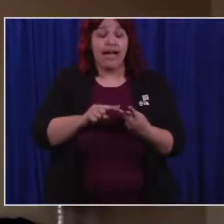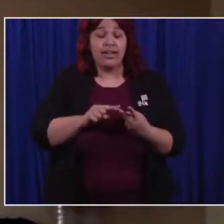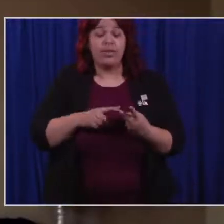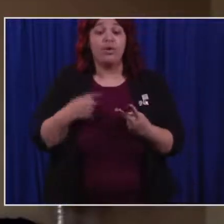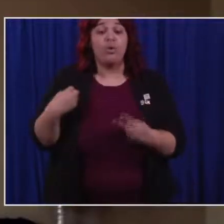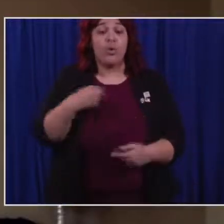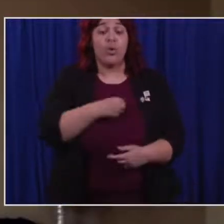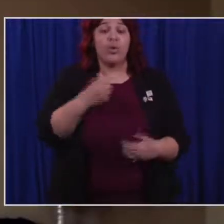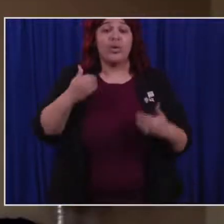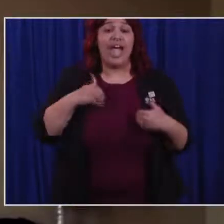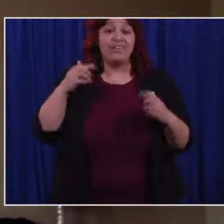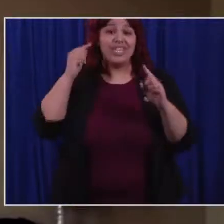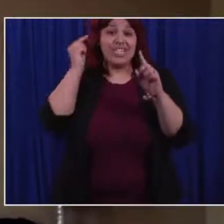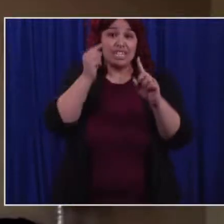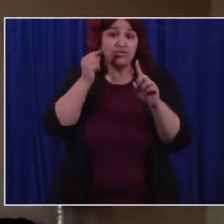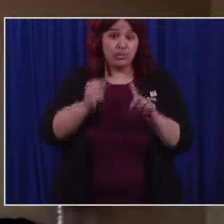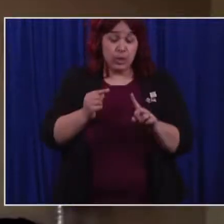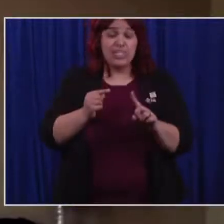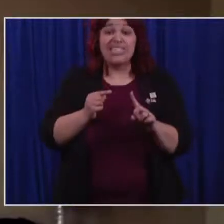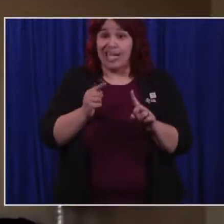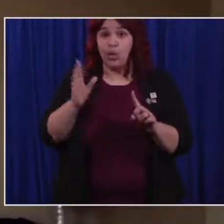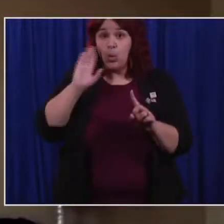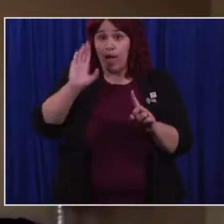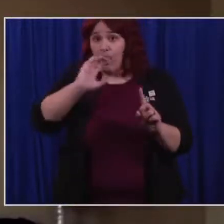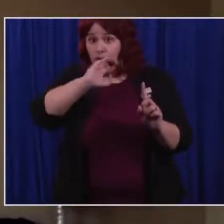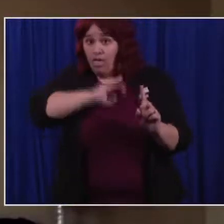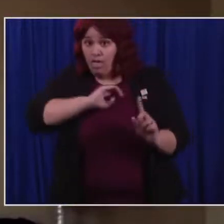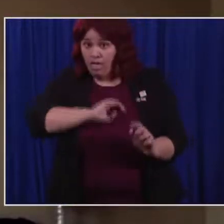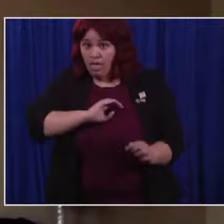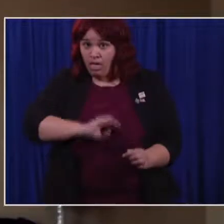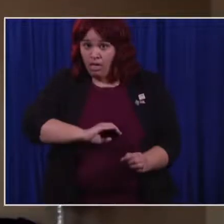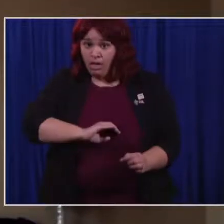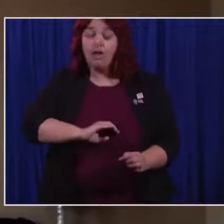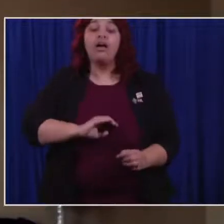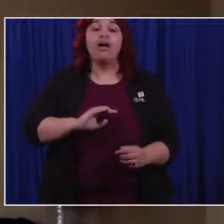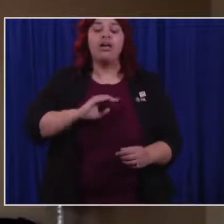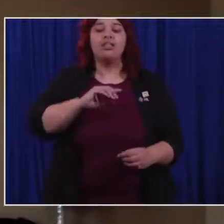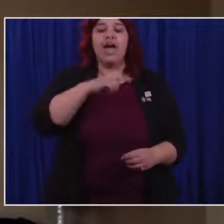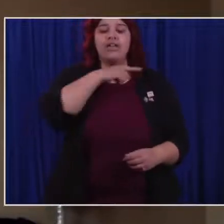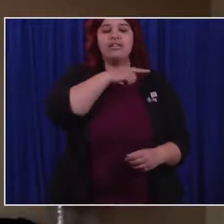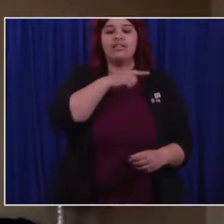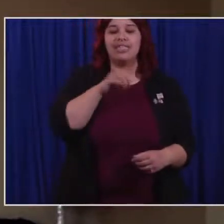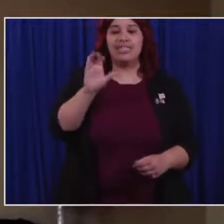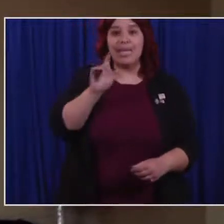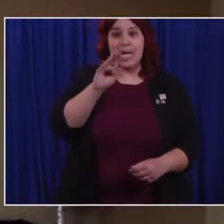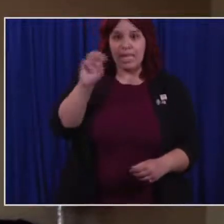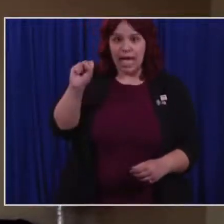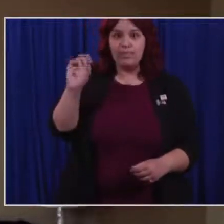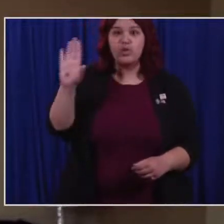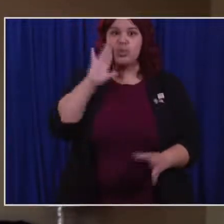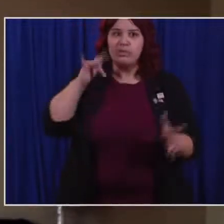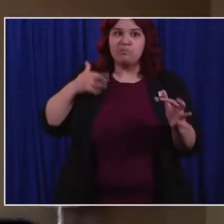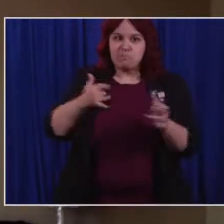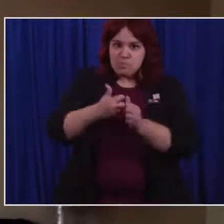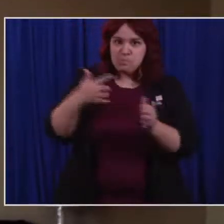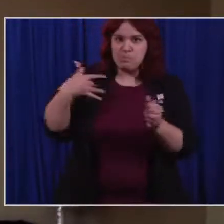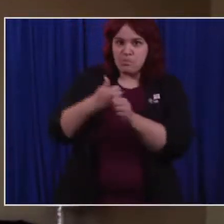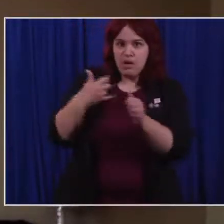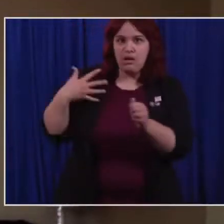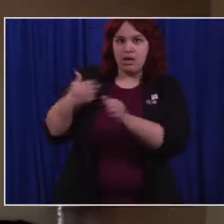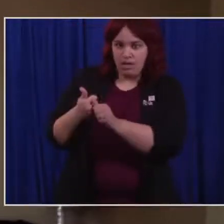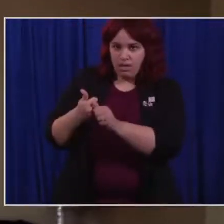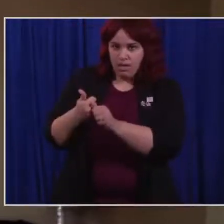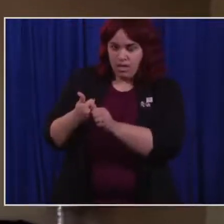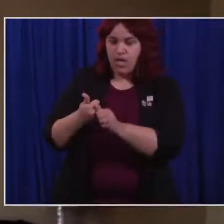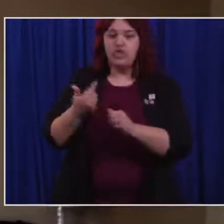with some of the big data companies that are going to really help us segment out all these claims, differentiating Ohioans